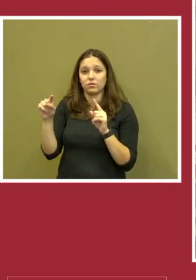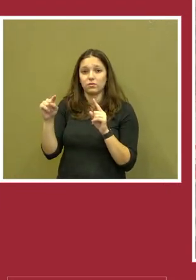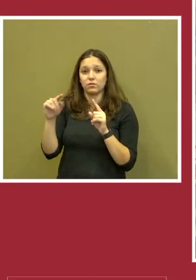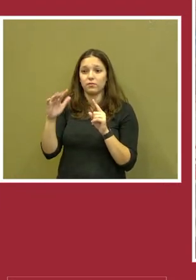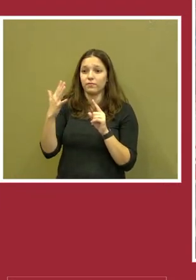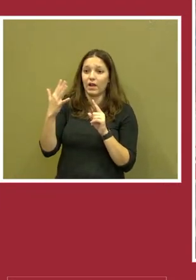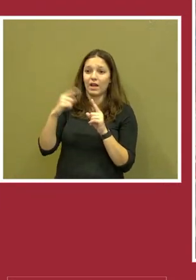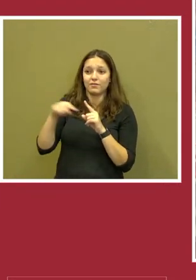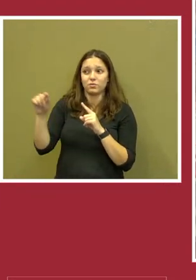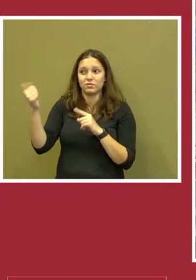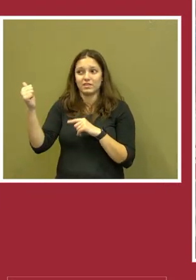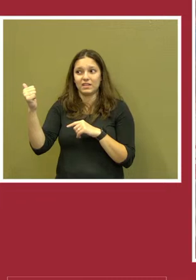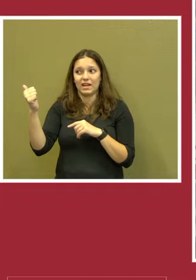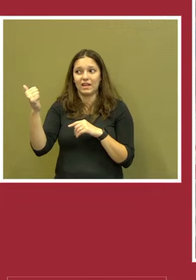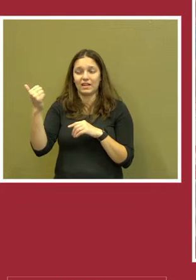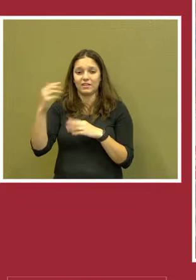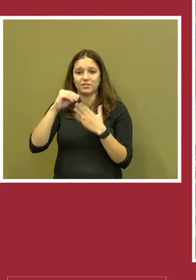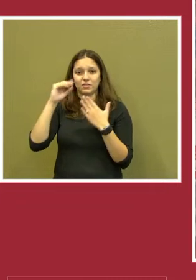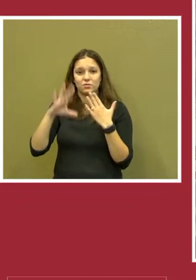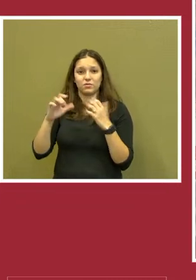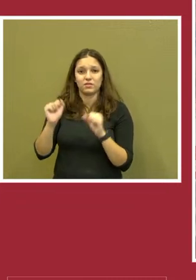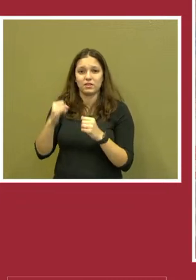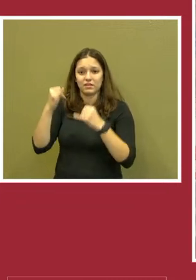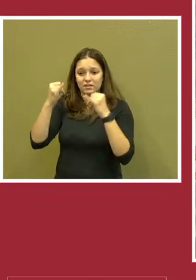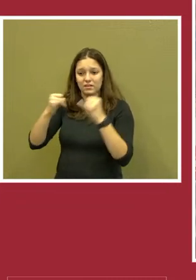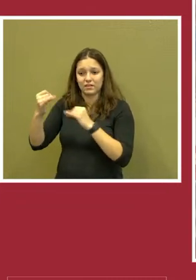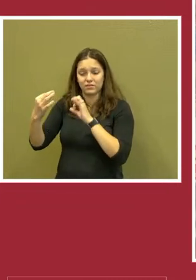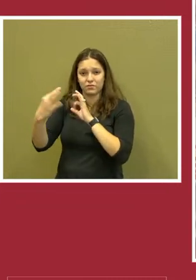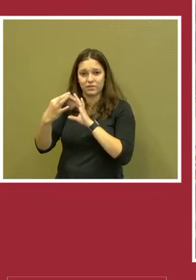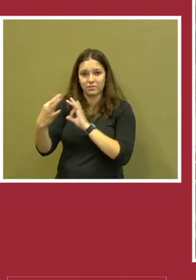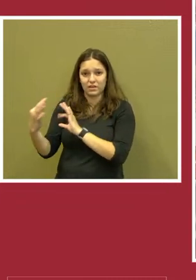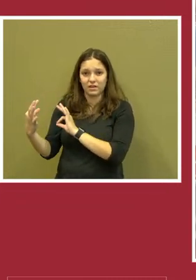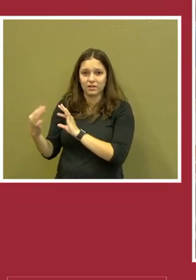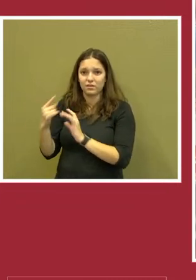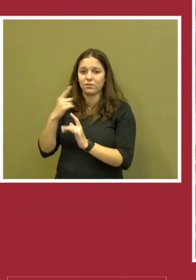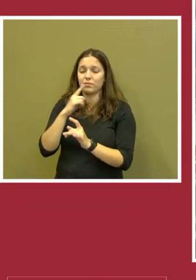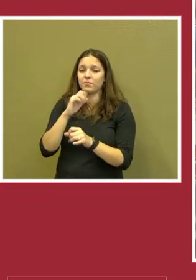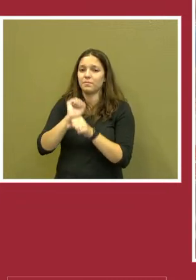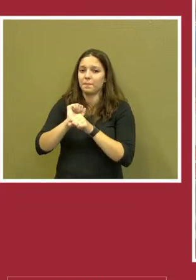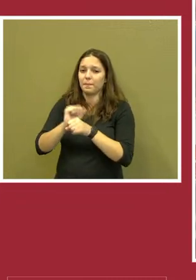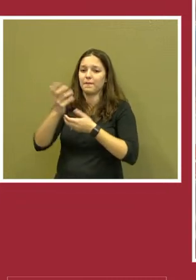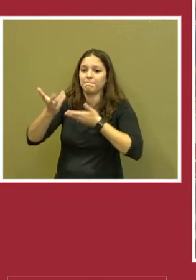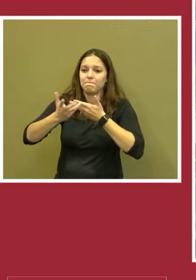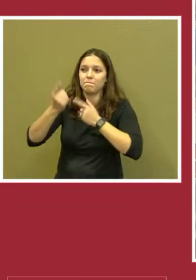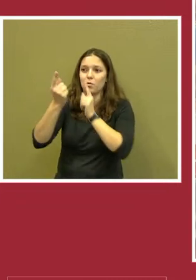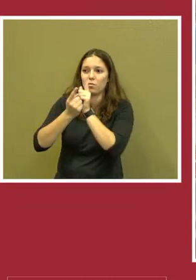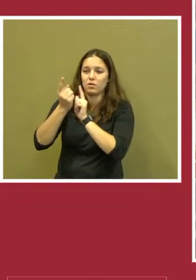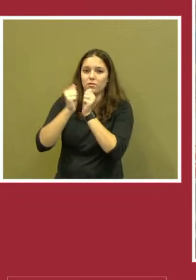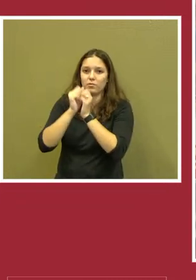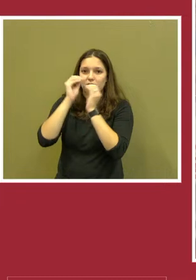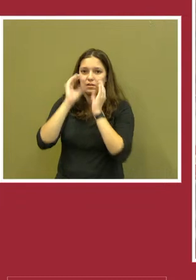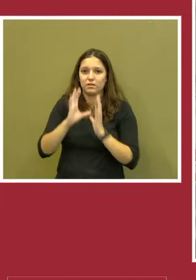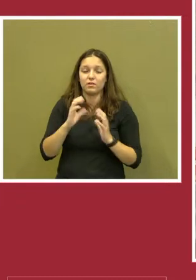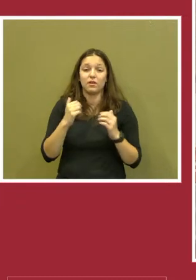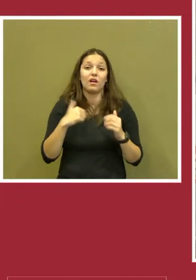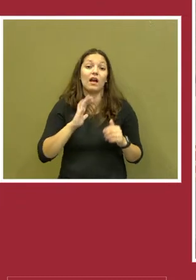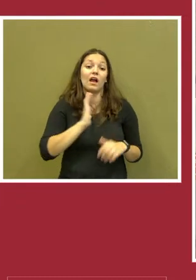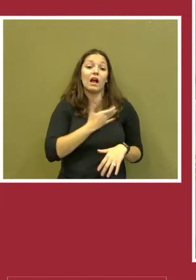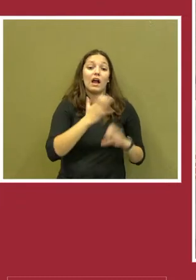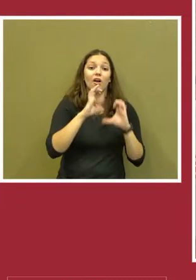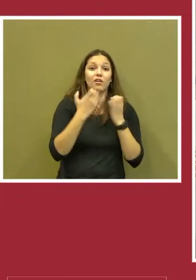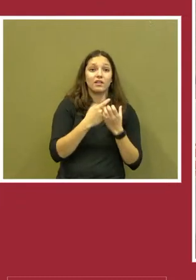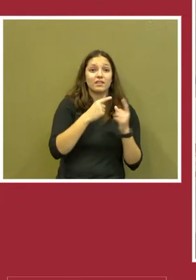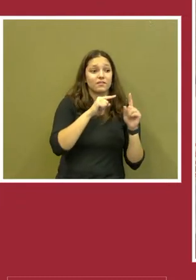1 to 5 to 10 students, where they can get individual feedback and really work one-on-one with their teacher. We are enrolled in classes of